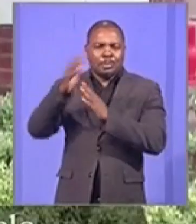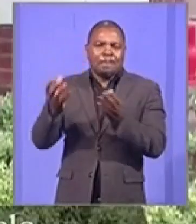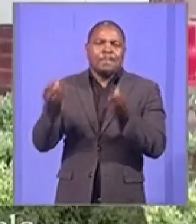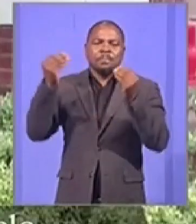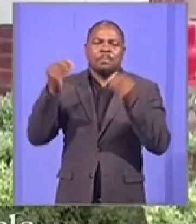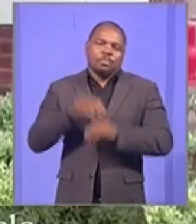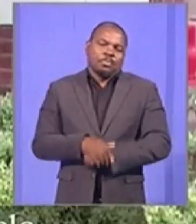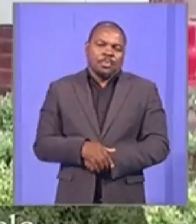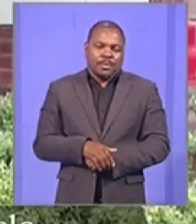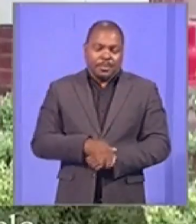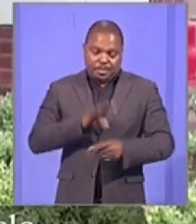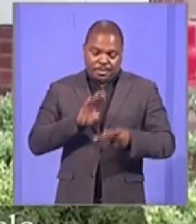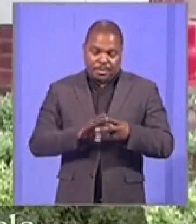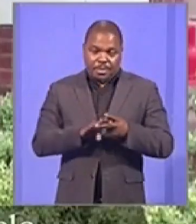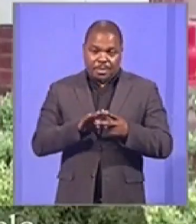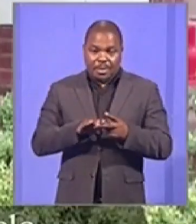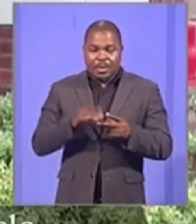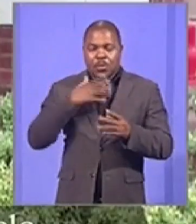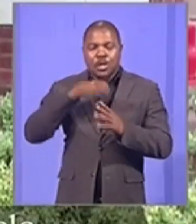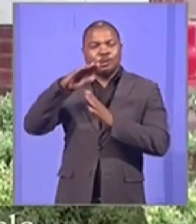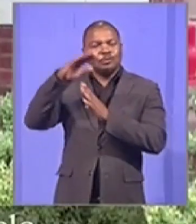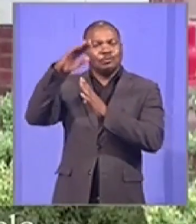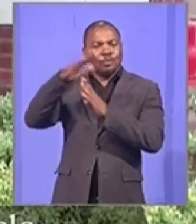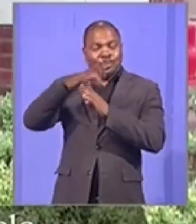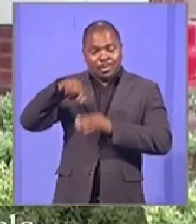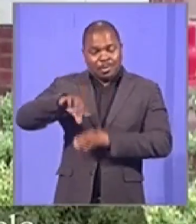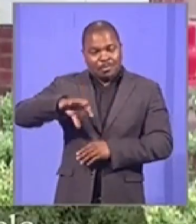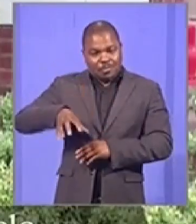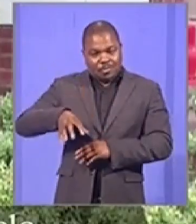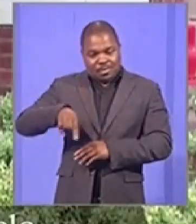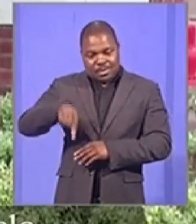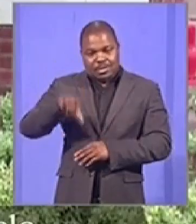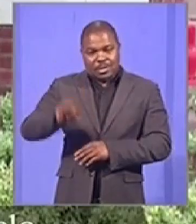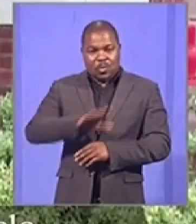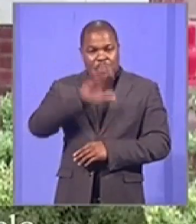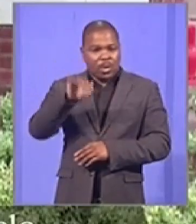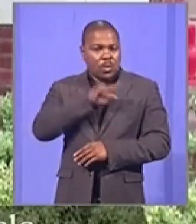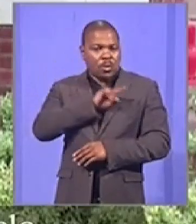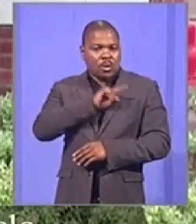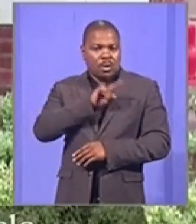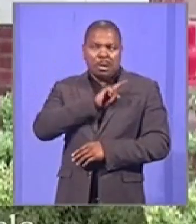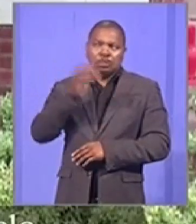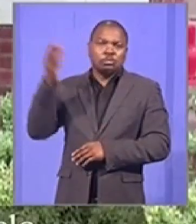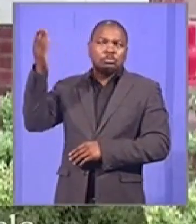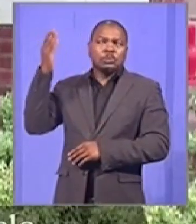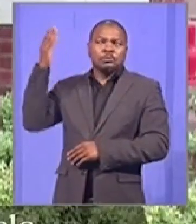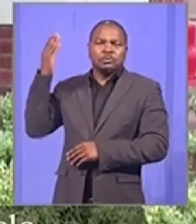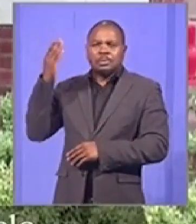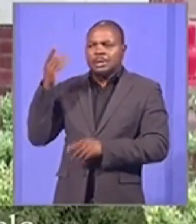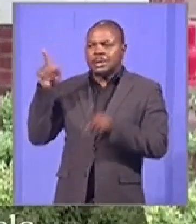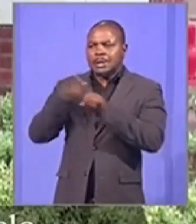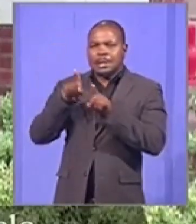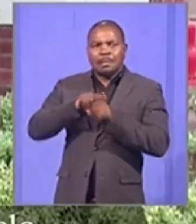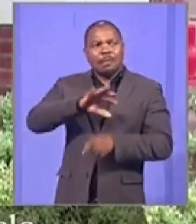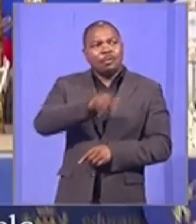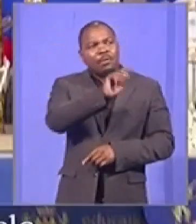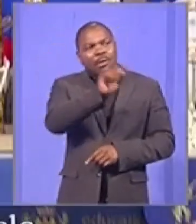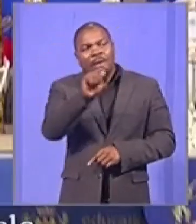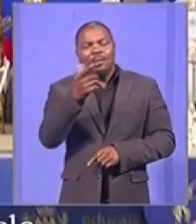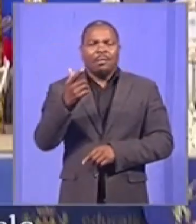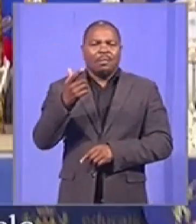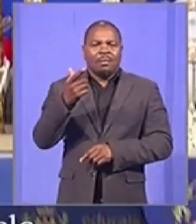province ebile e le yona e ka hodimodimo ka hare ho nna hobane ha o soka ho ba le mang kapa province e